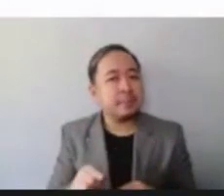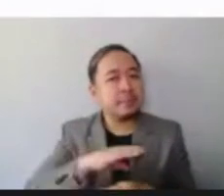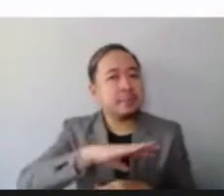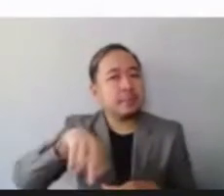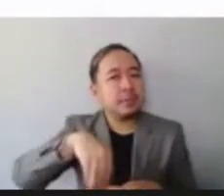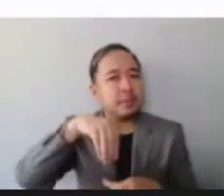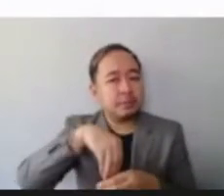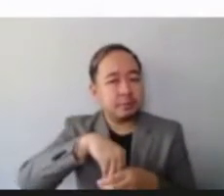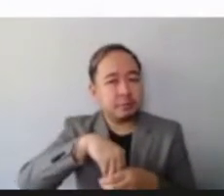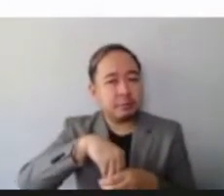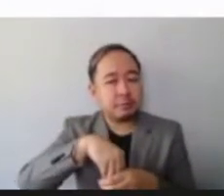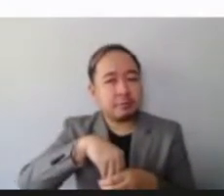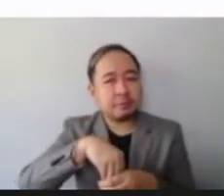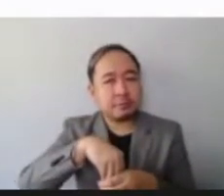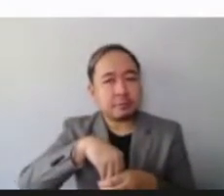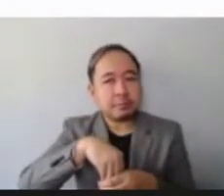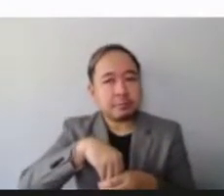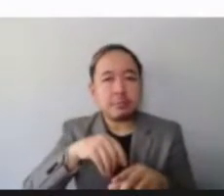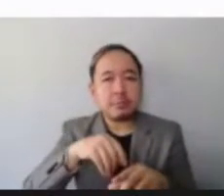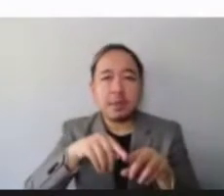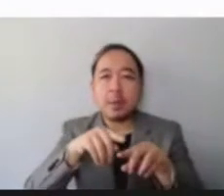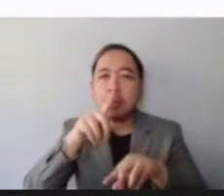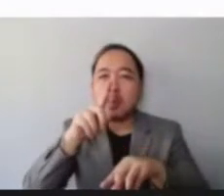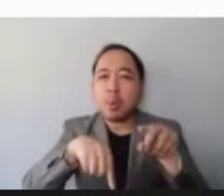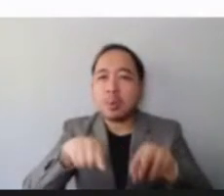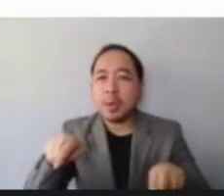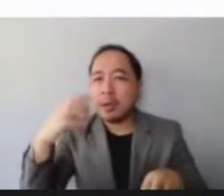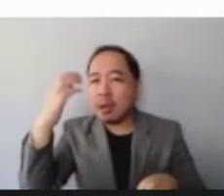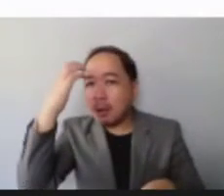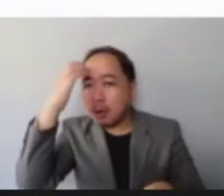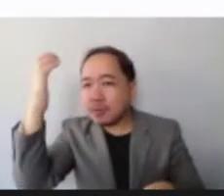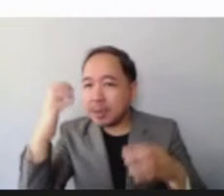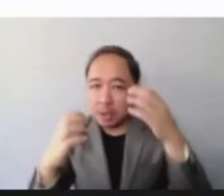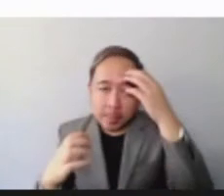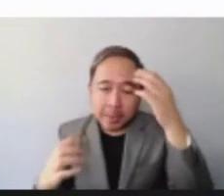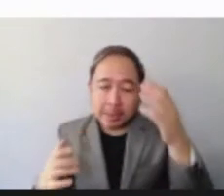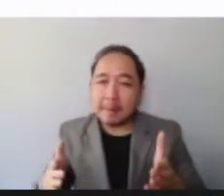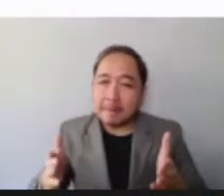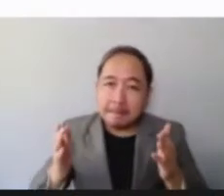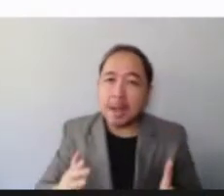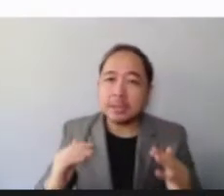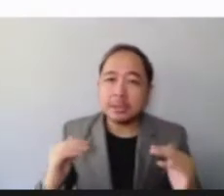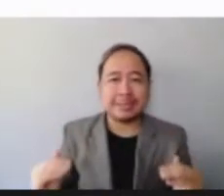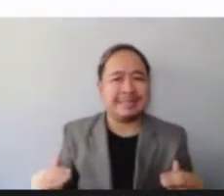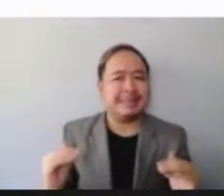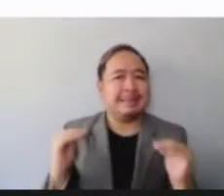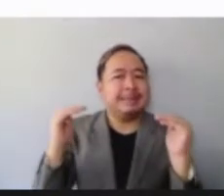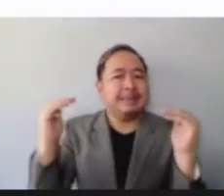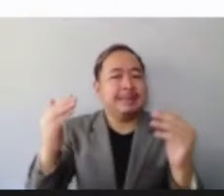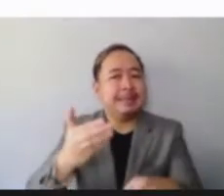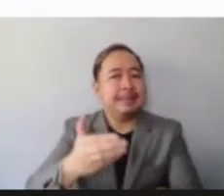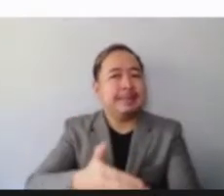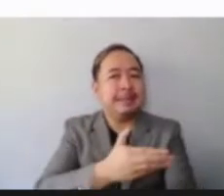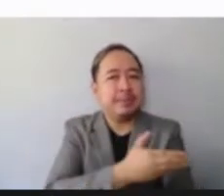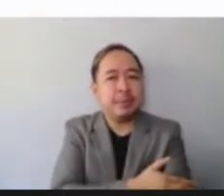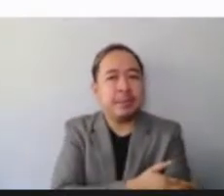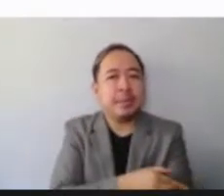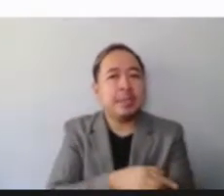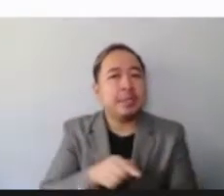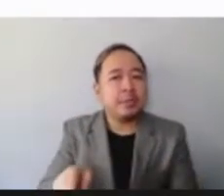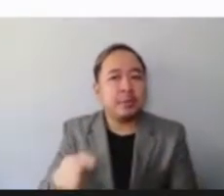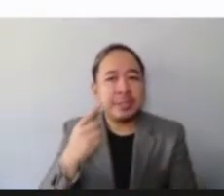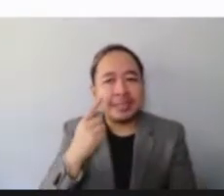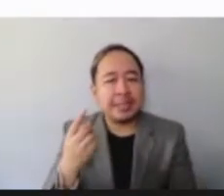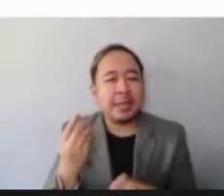that multilateral systems must step up to the challenges of managing emerging crisis on the multiple fronts that we see